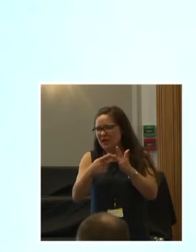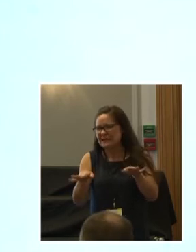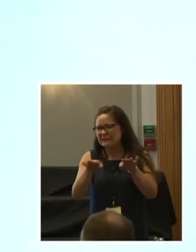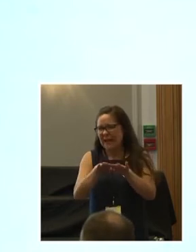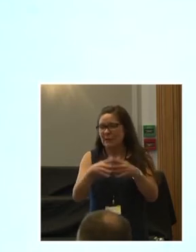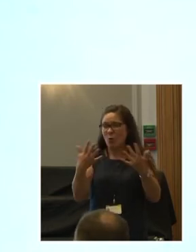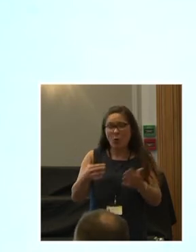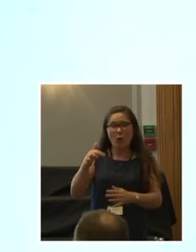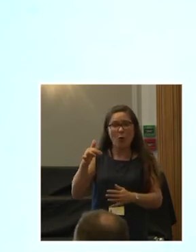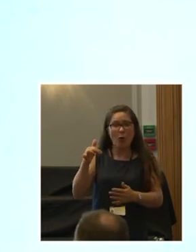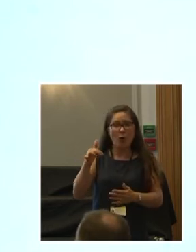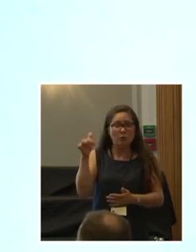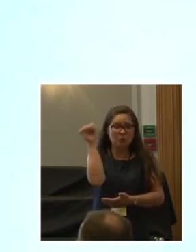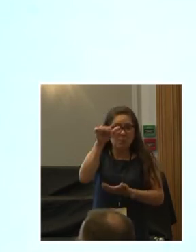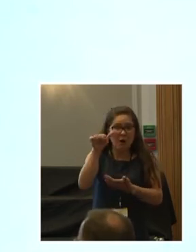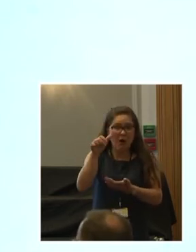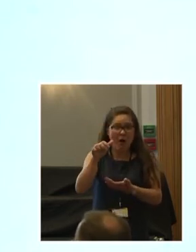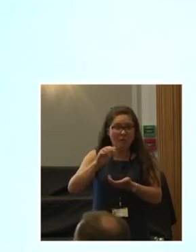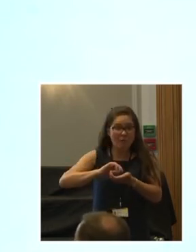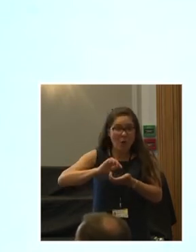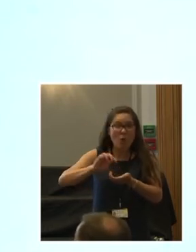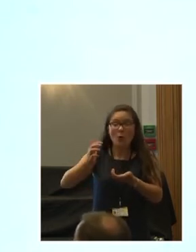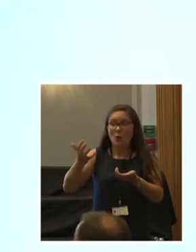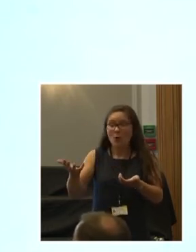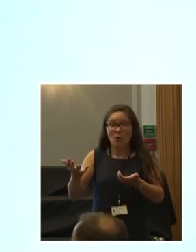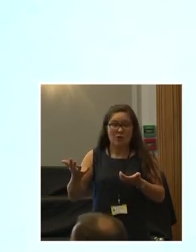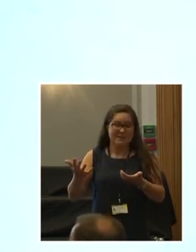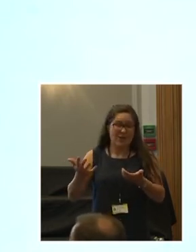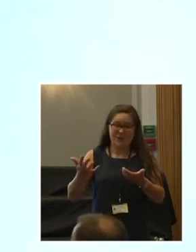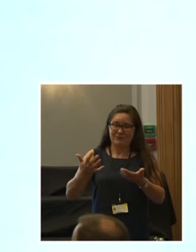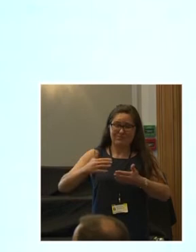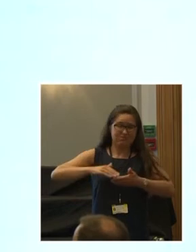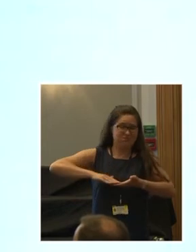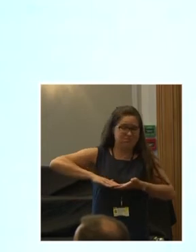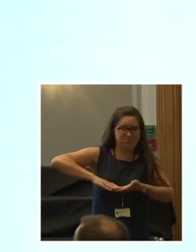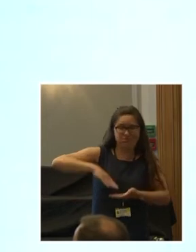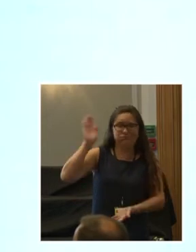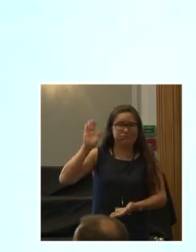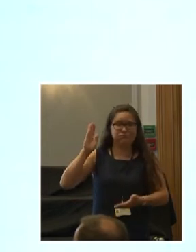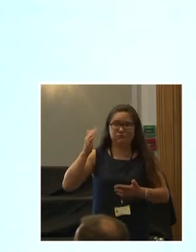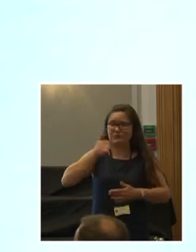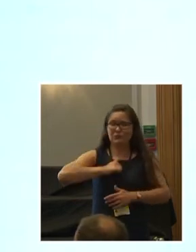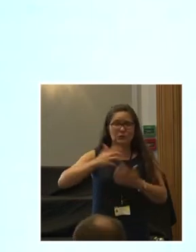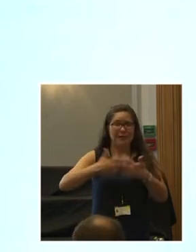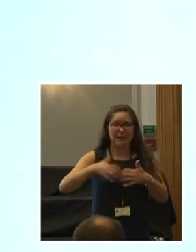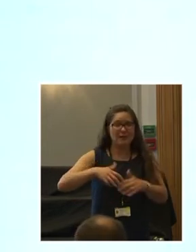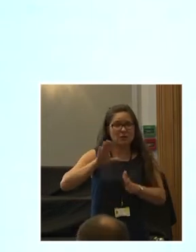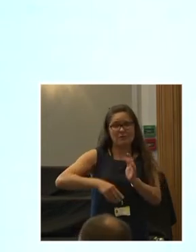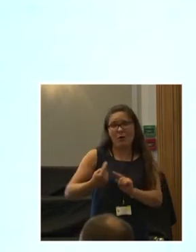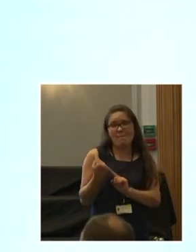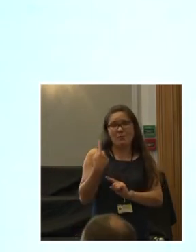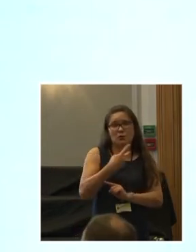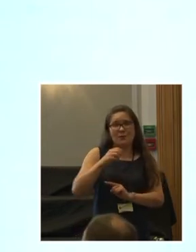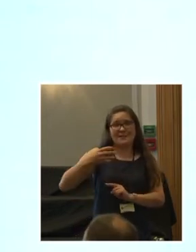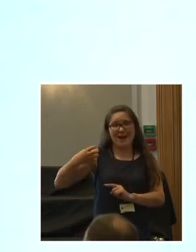smartphones and things with accessibility features. So that's a massive increase from our first survey. We